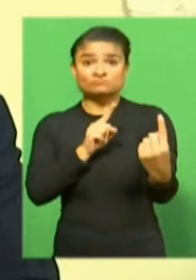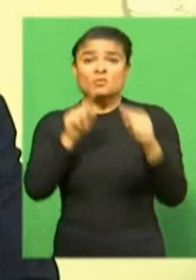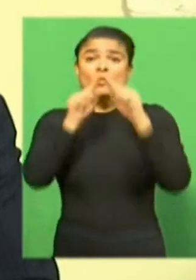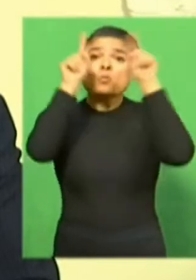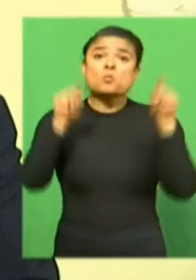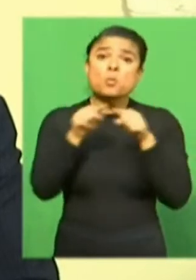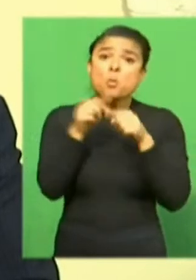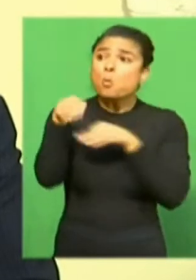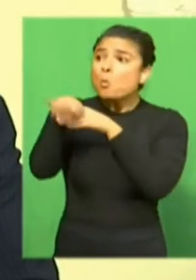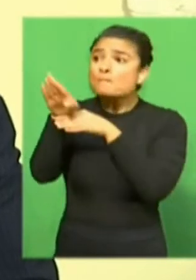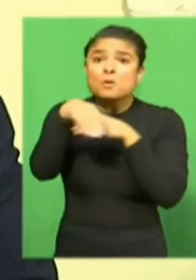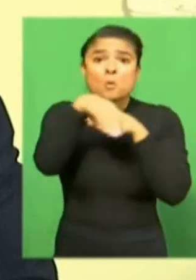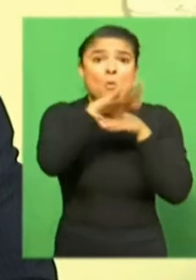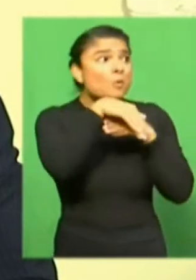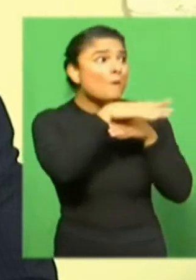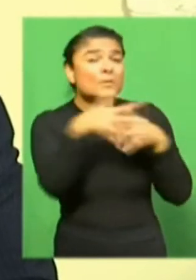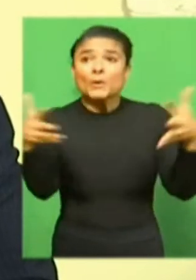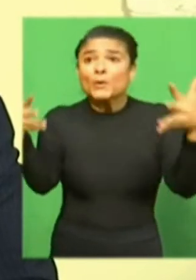constant flow of fresh air.